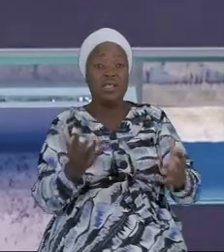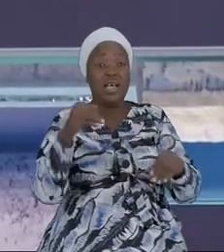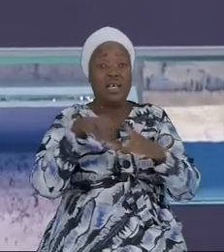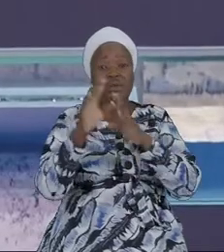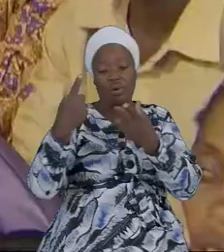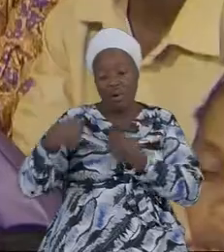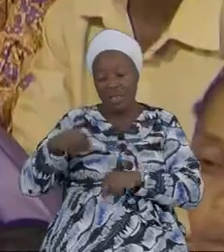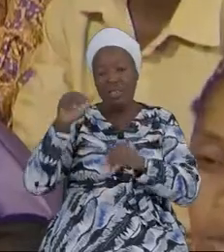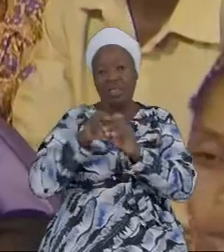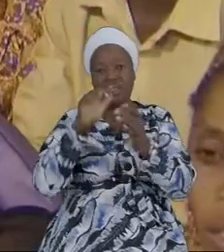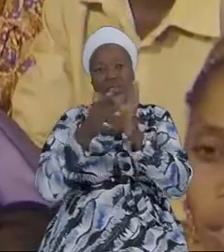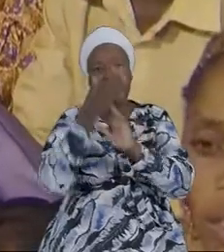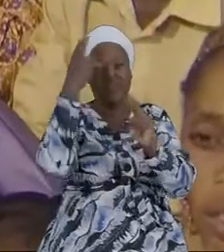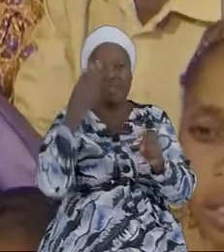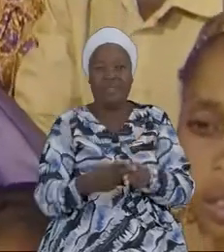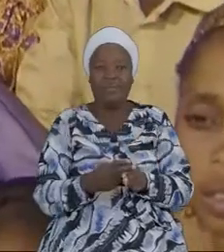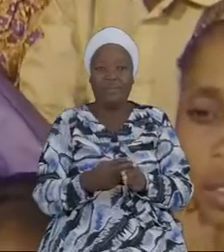heart in Jesus' name.